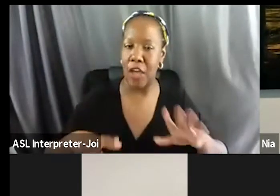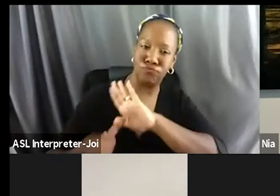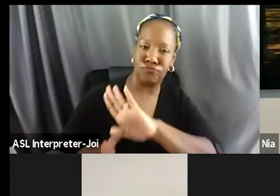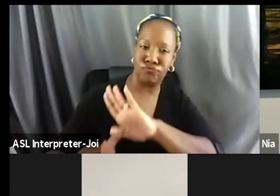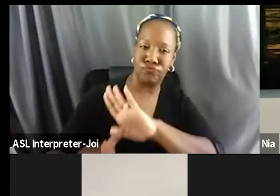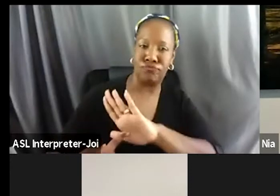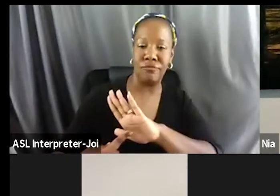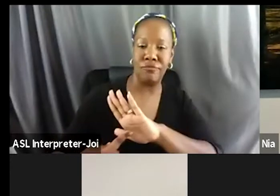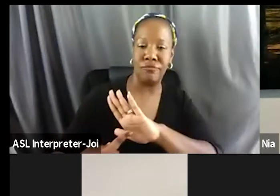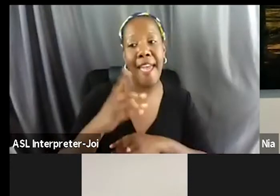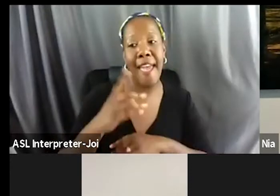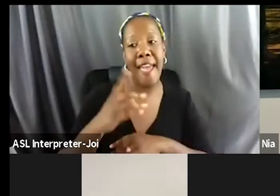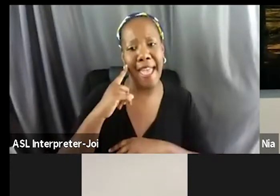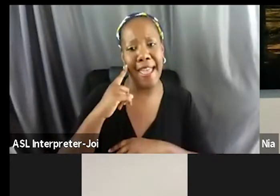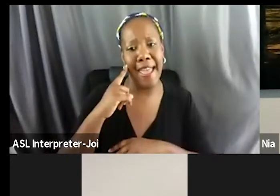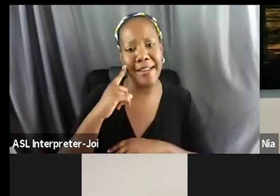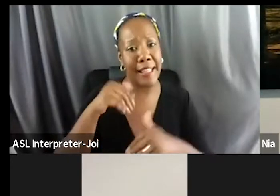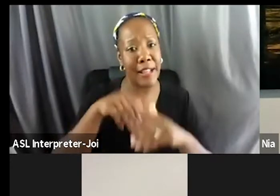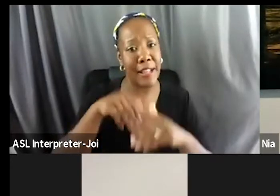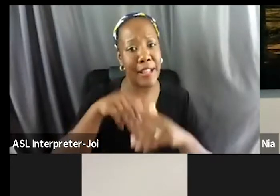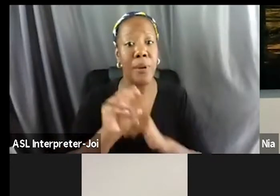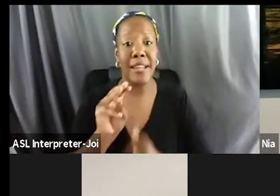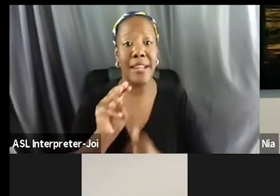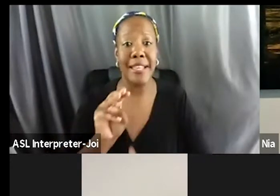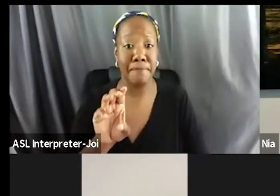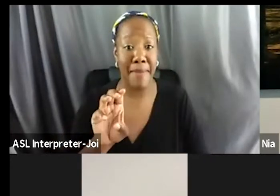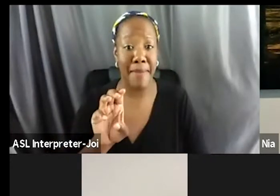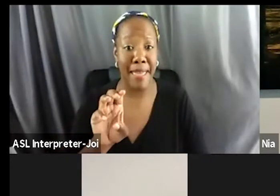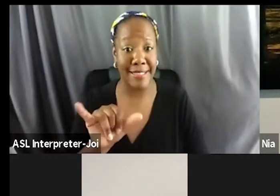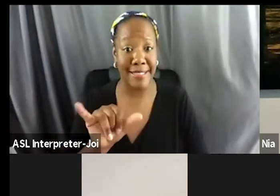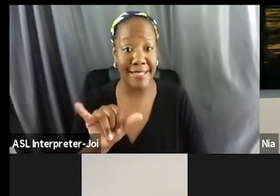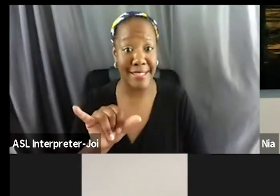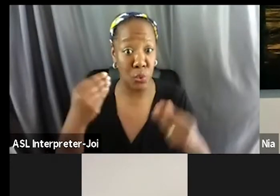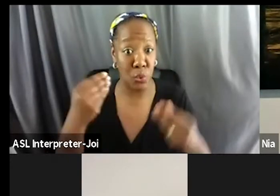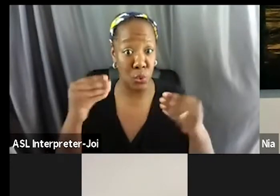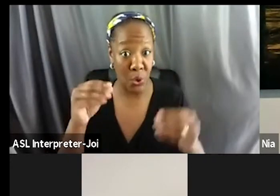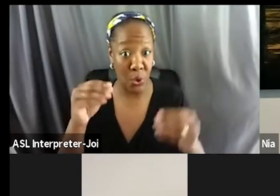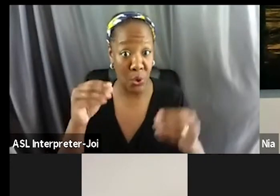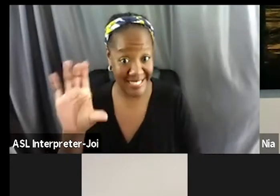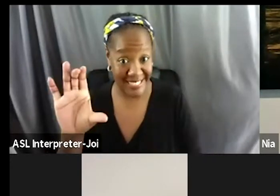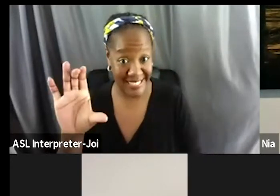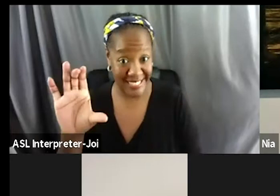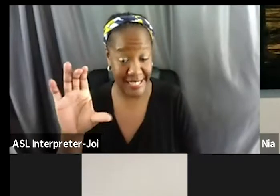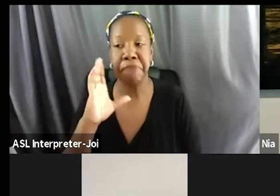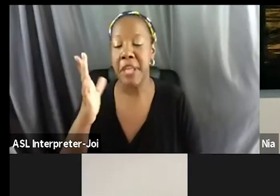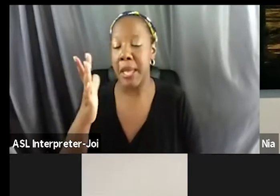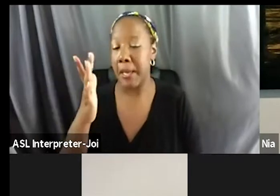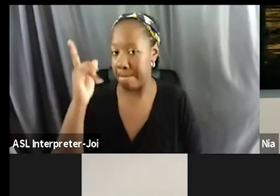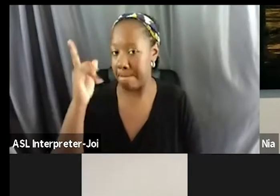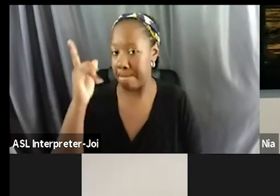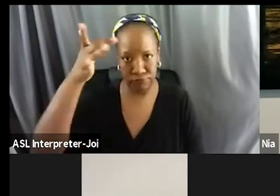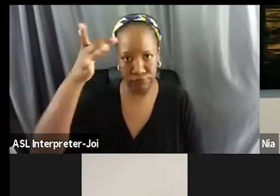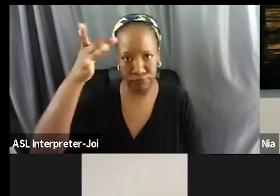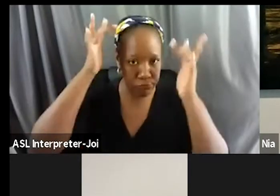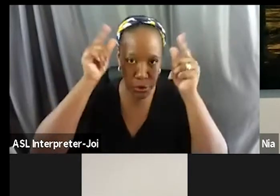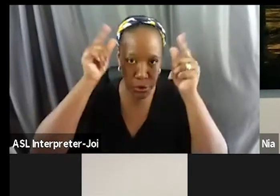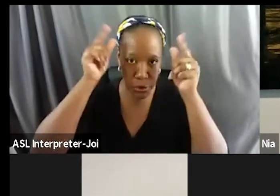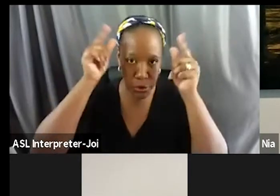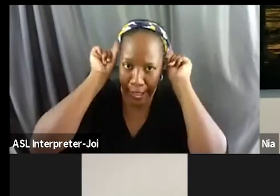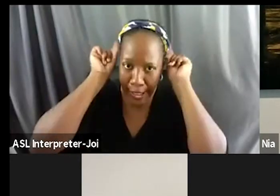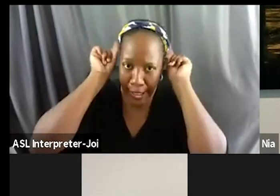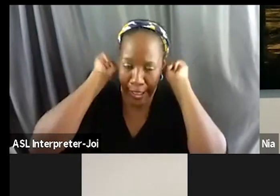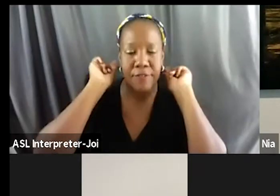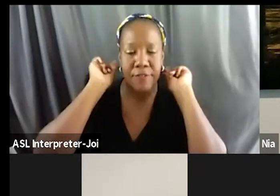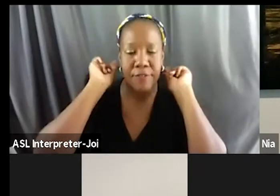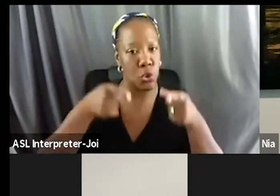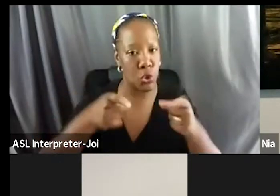on, being in Macy's, downtown DC, my hair was shaved. I was still in the middle of chemo,